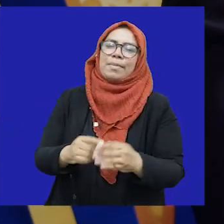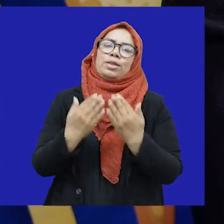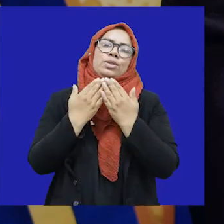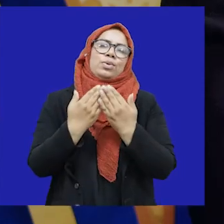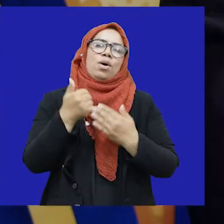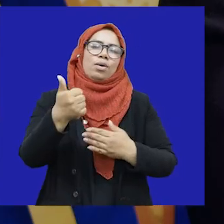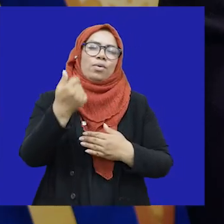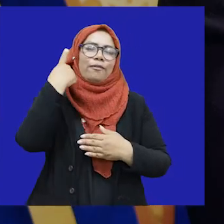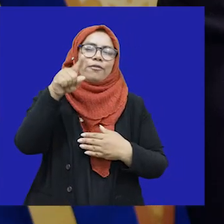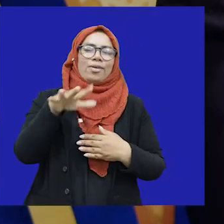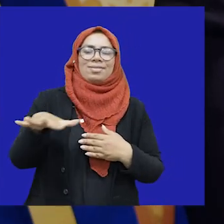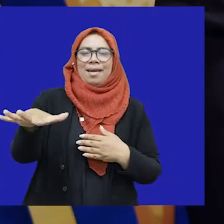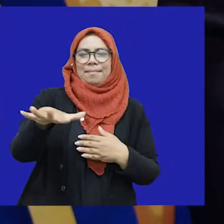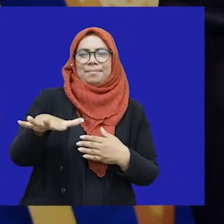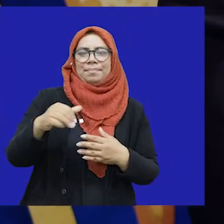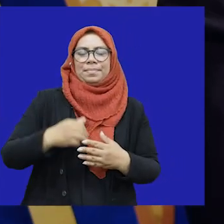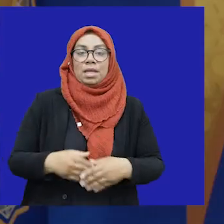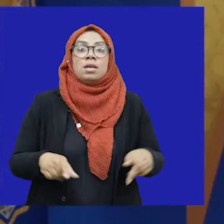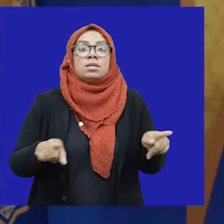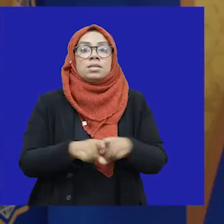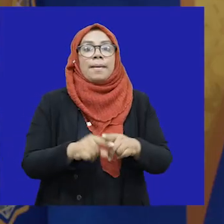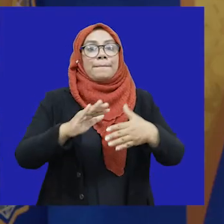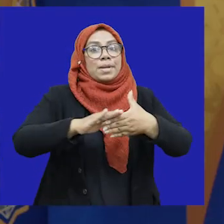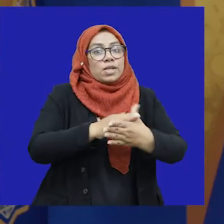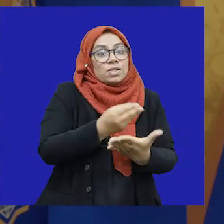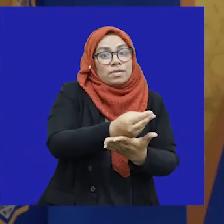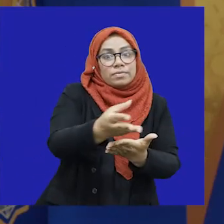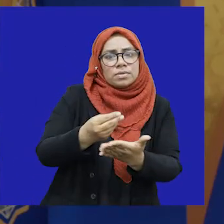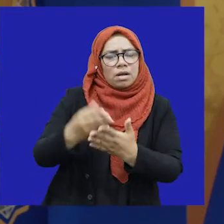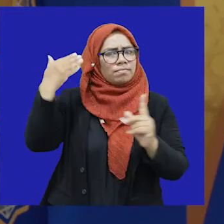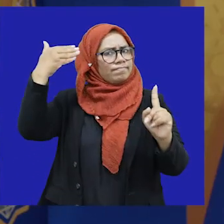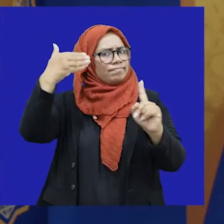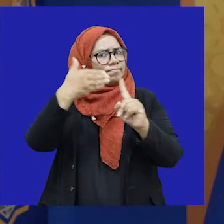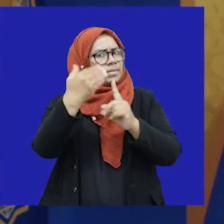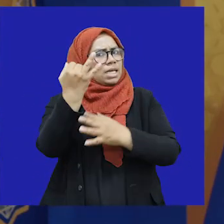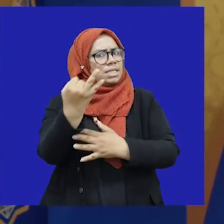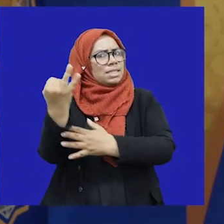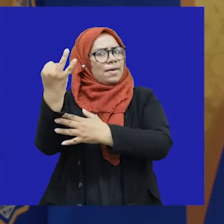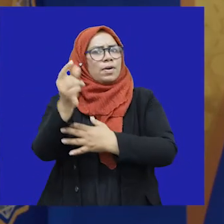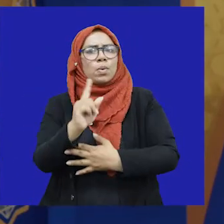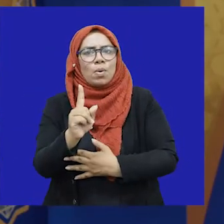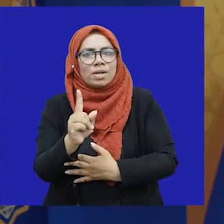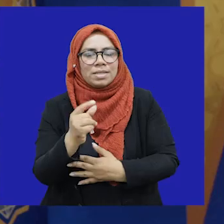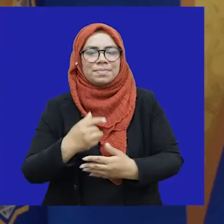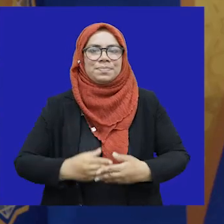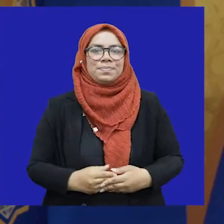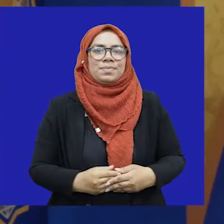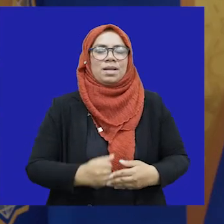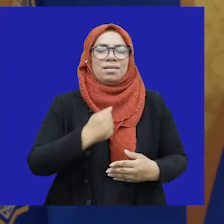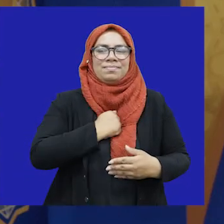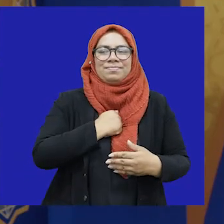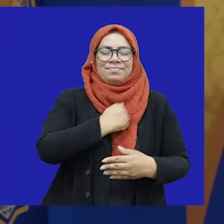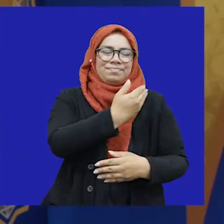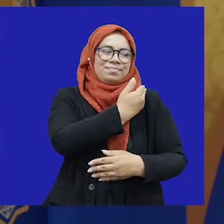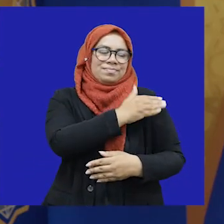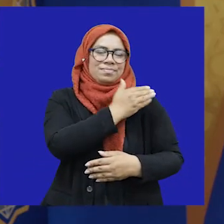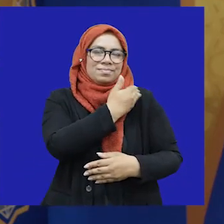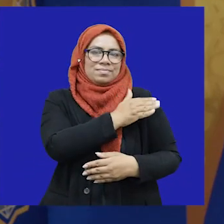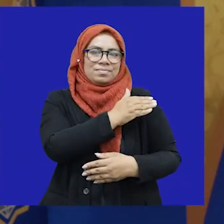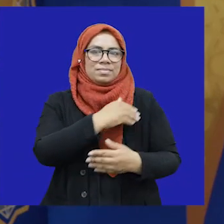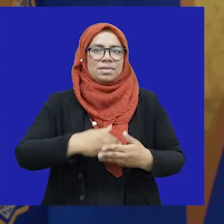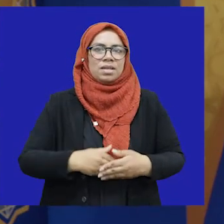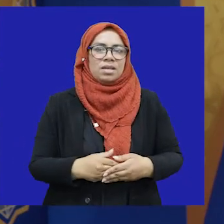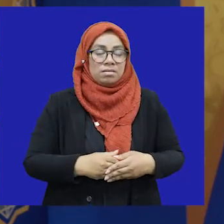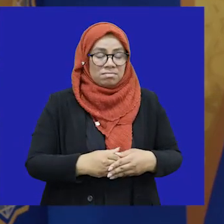medical expenses for those with severe health conditions, and so on. The eighth and final category of